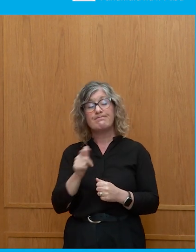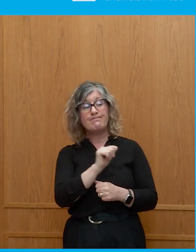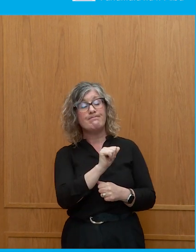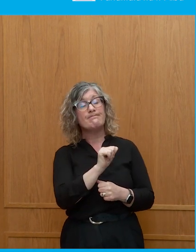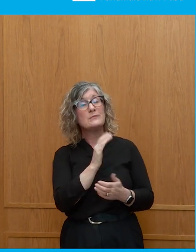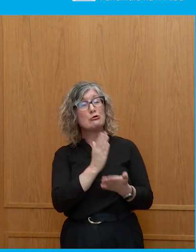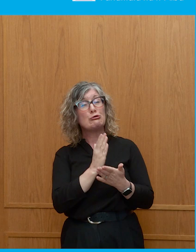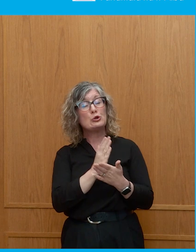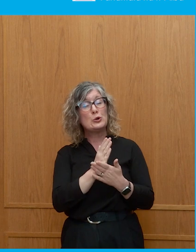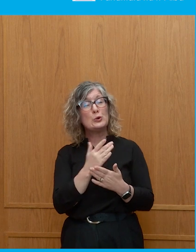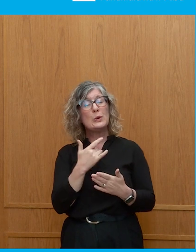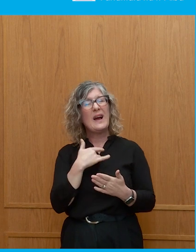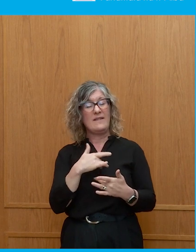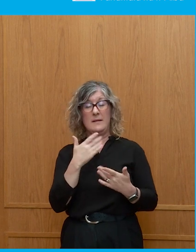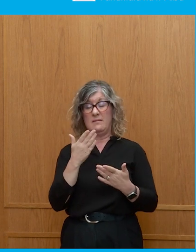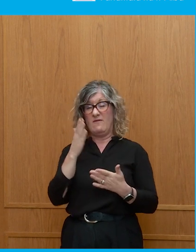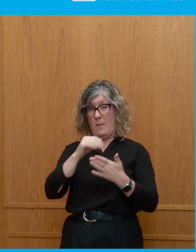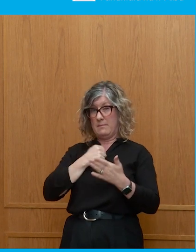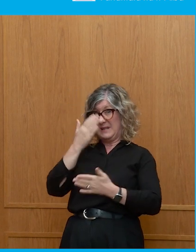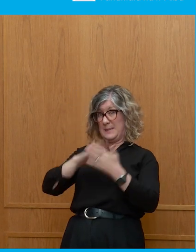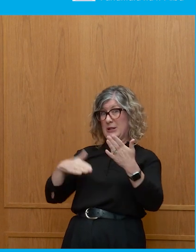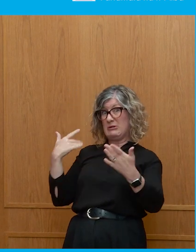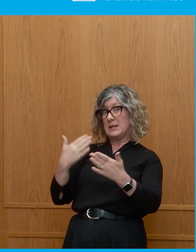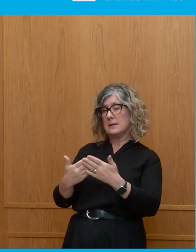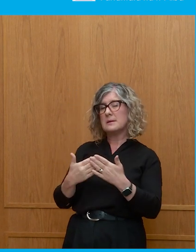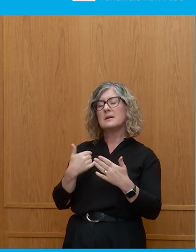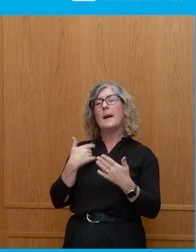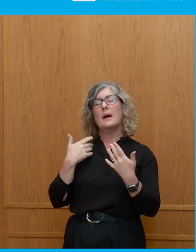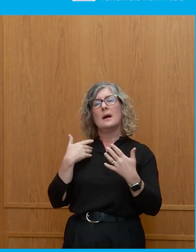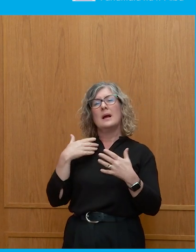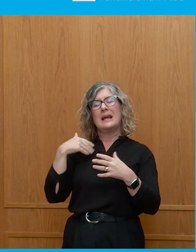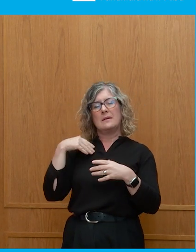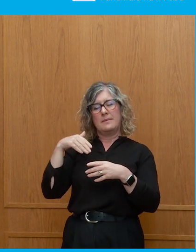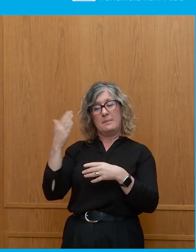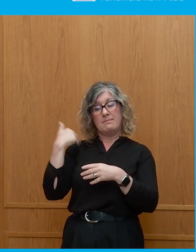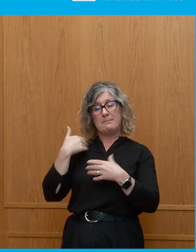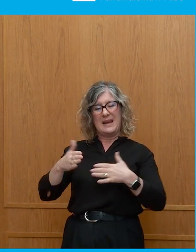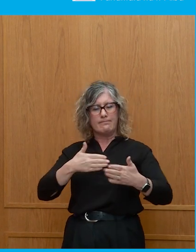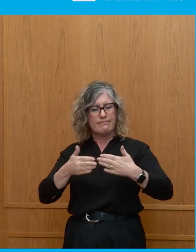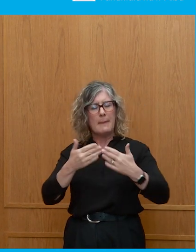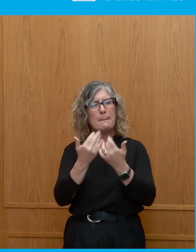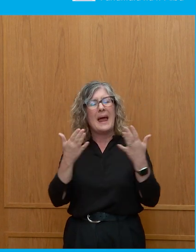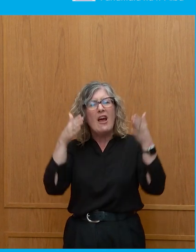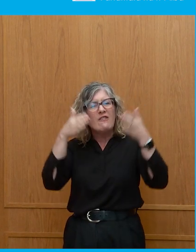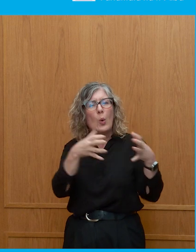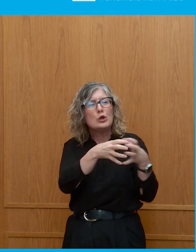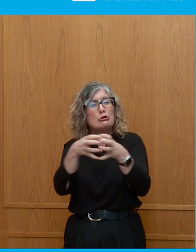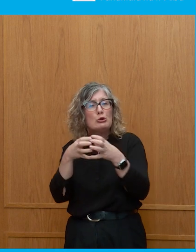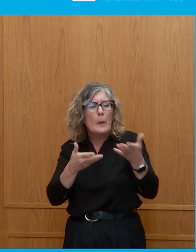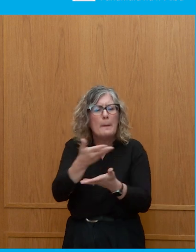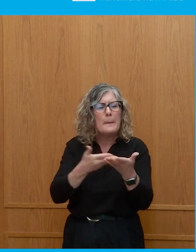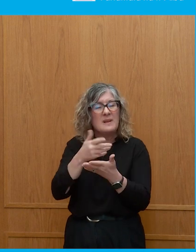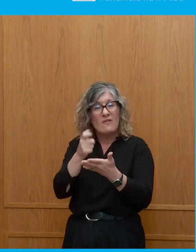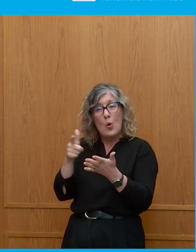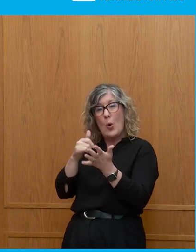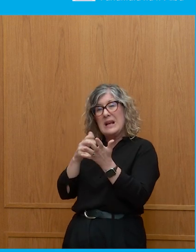anecdotally, I mean, I did a lot of the focus group work for the SNP before – like, they commissioned our organisation